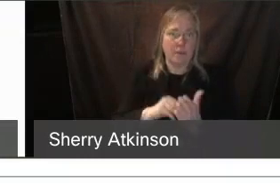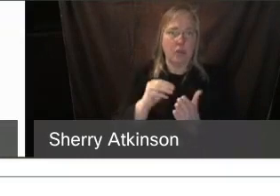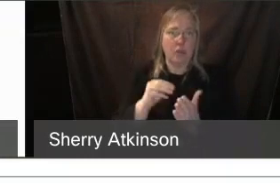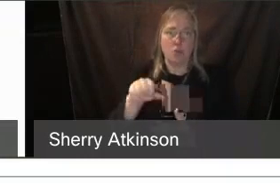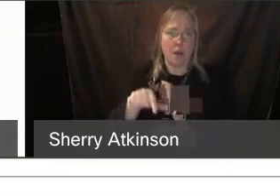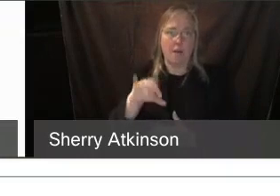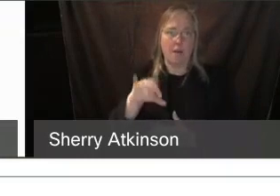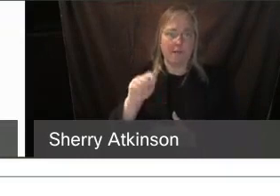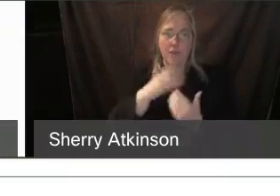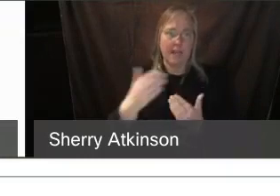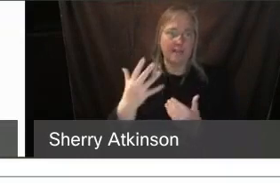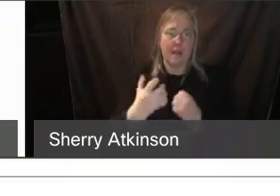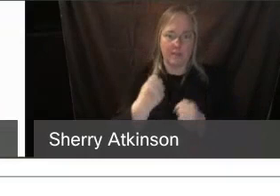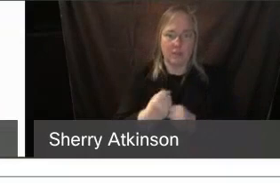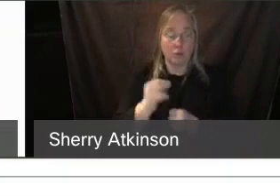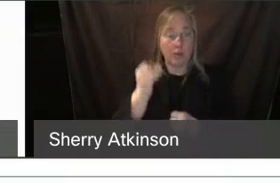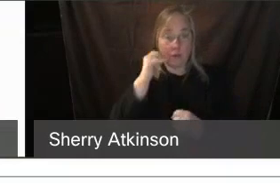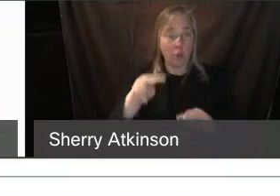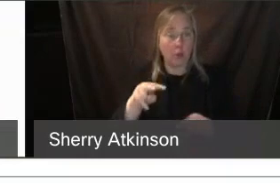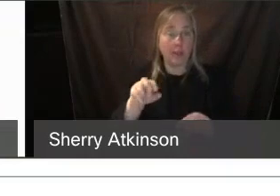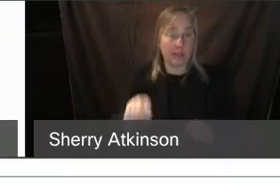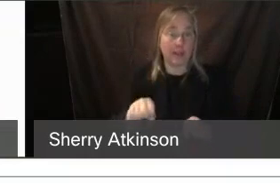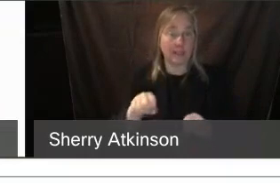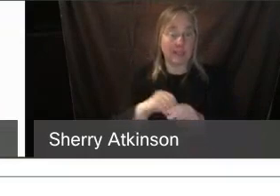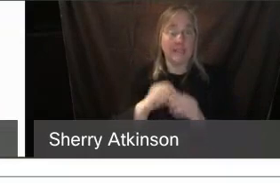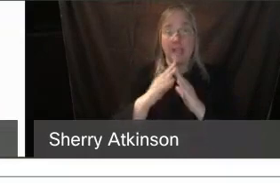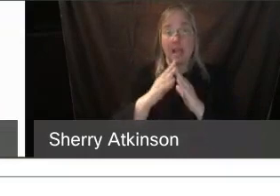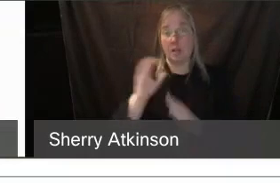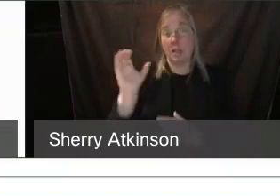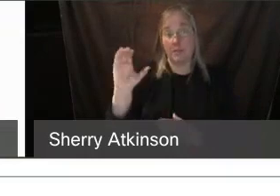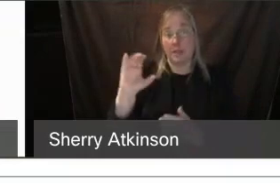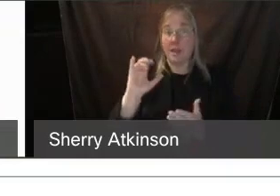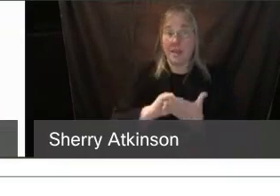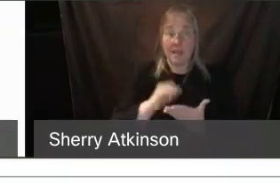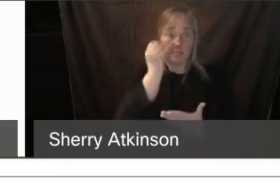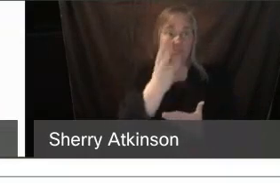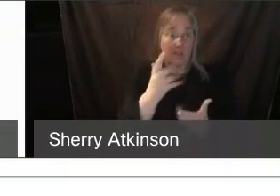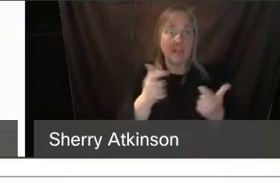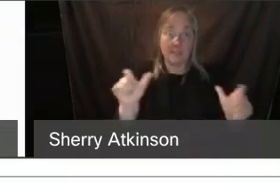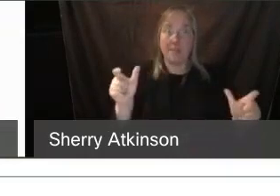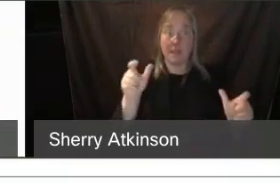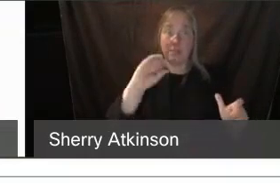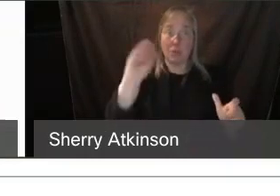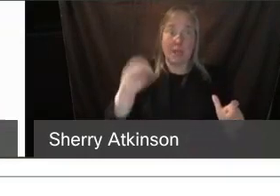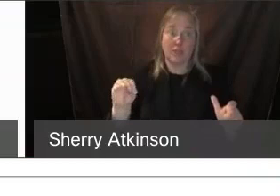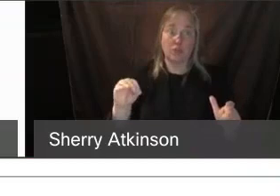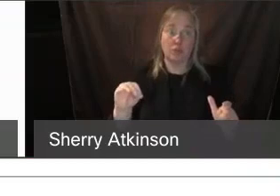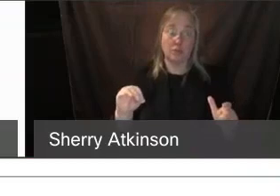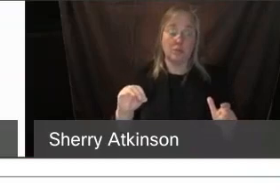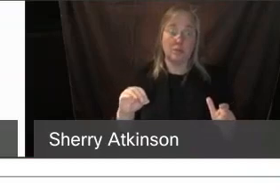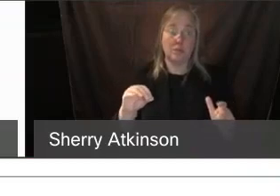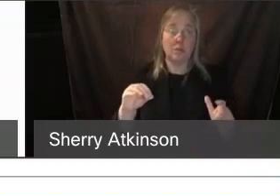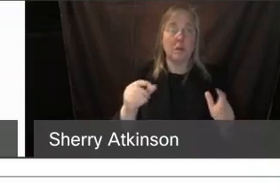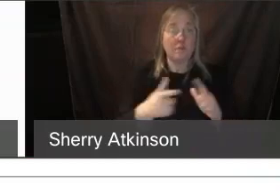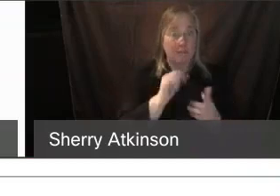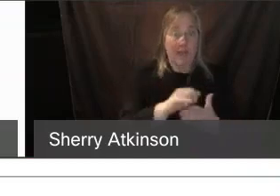capacity is, including downtown Columbia, which is actually, by the way, a big percentage. So of the 10 million